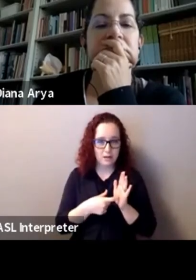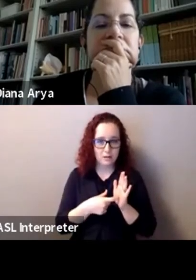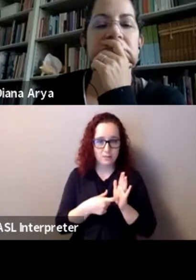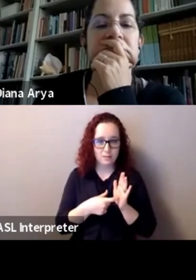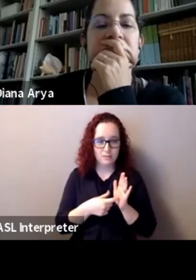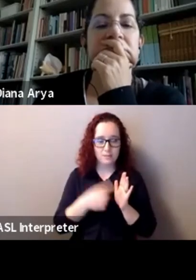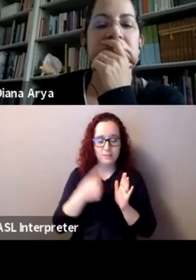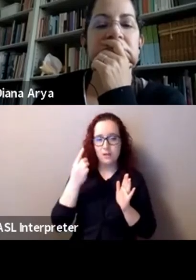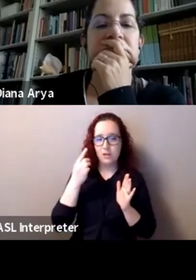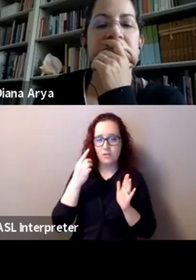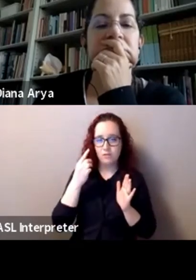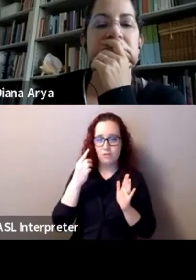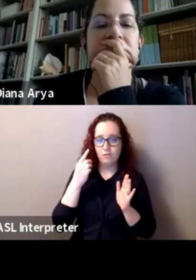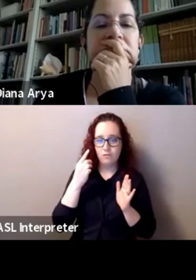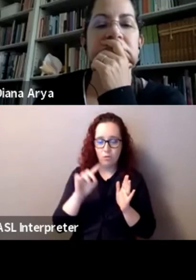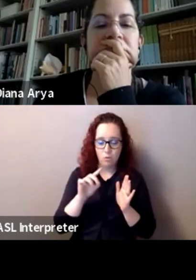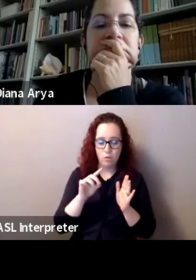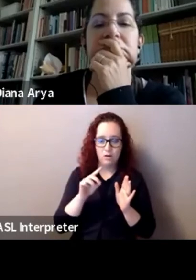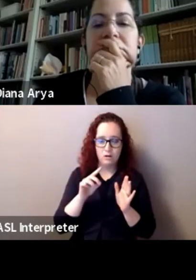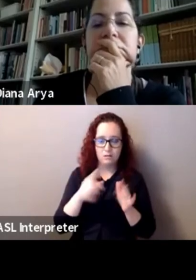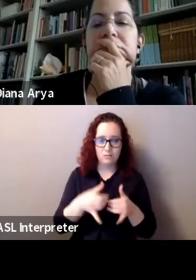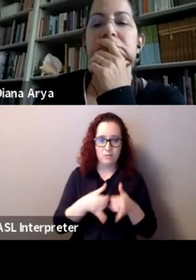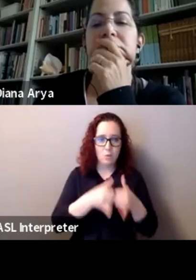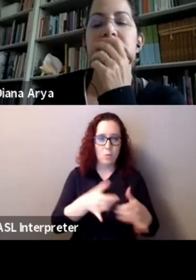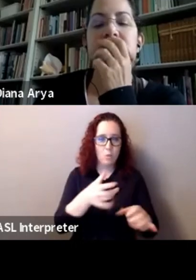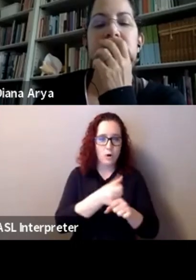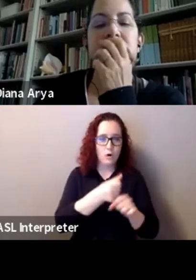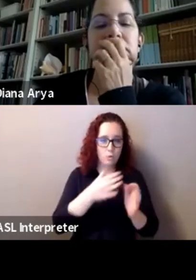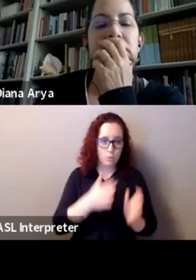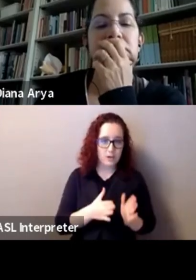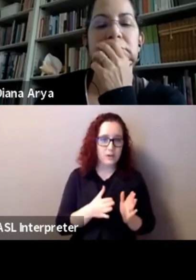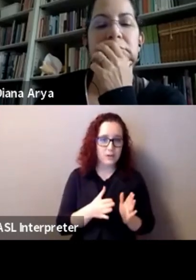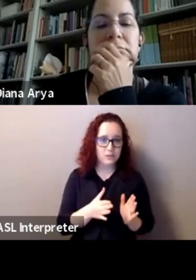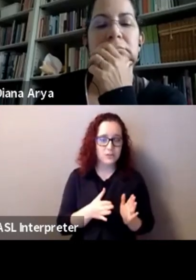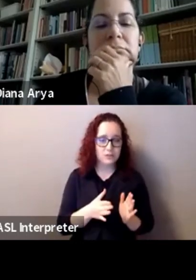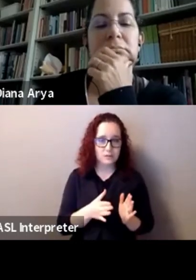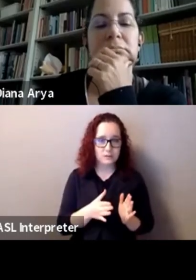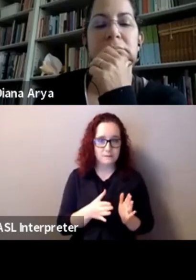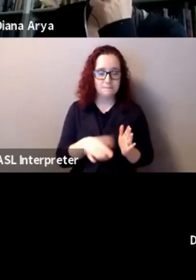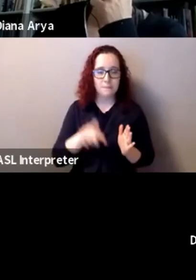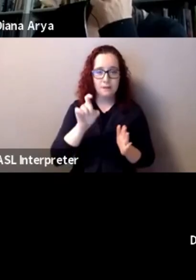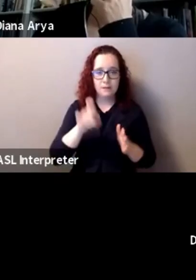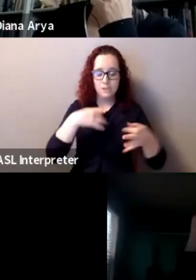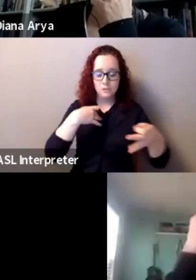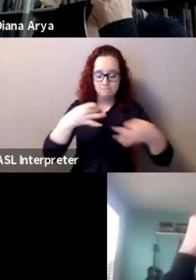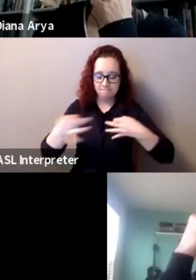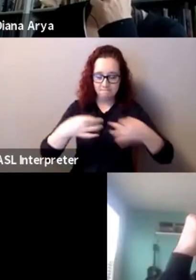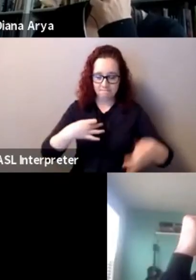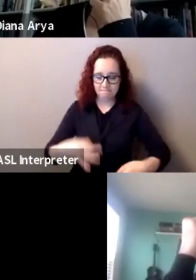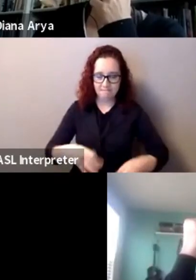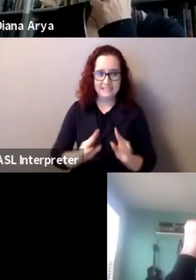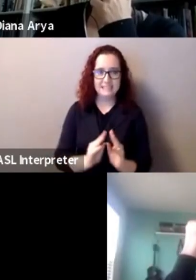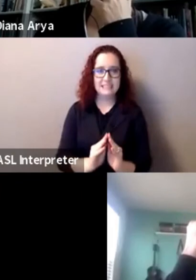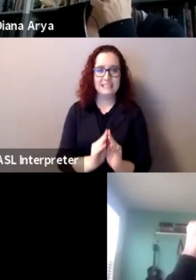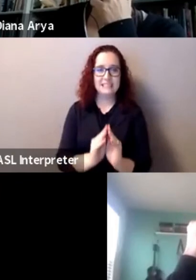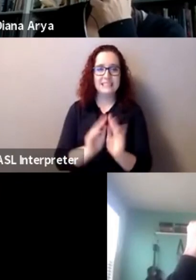who should get the awards. So we really want you to lay that out very clearly.